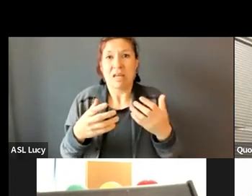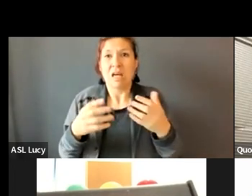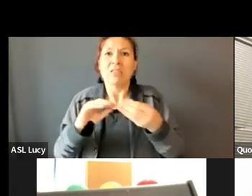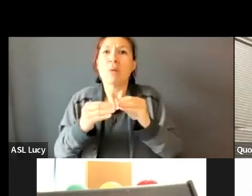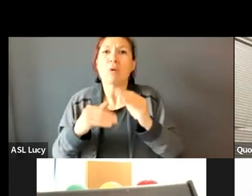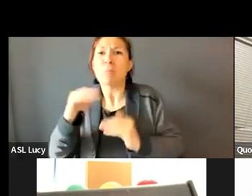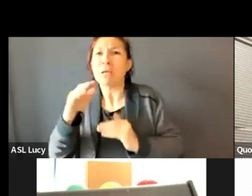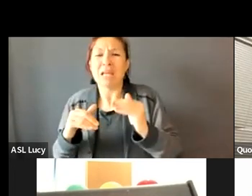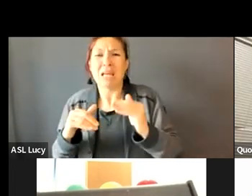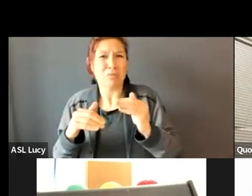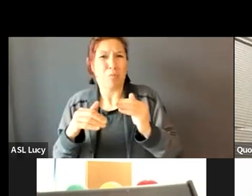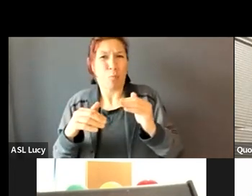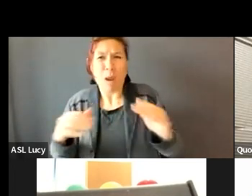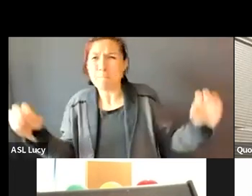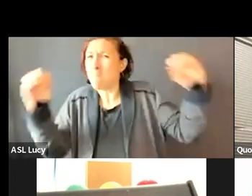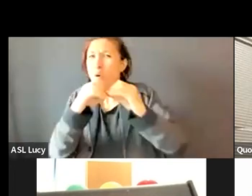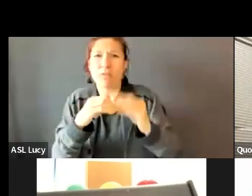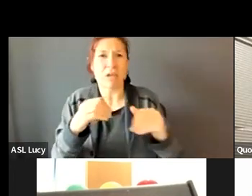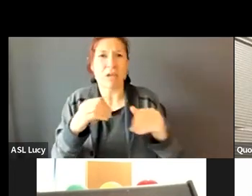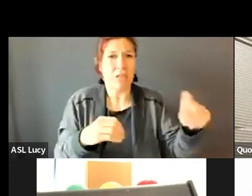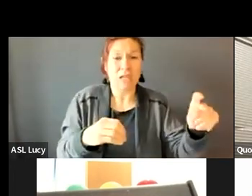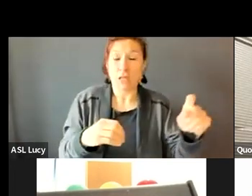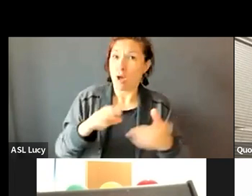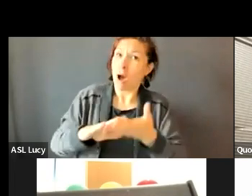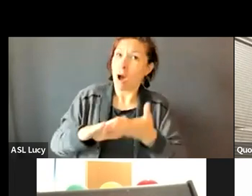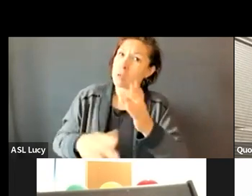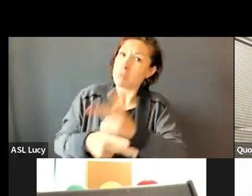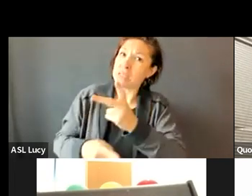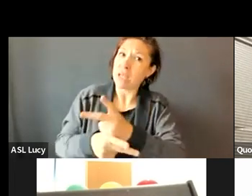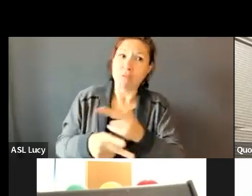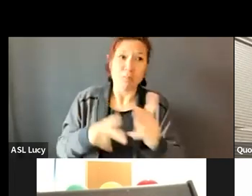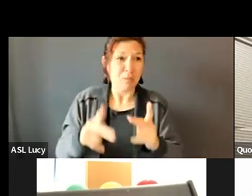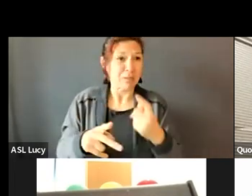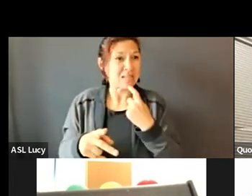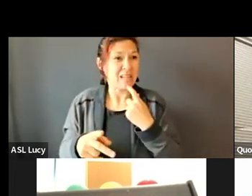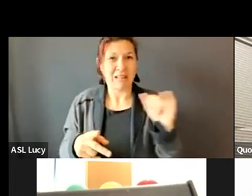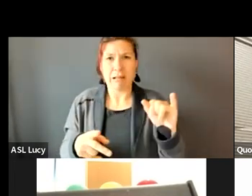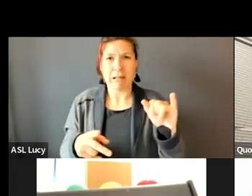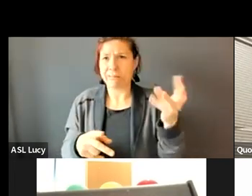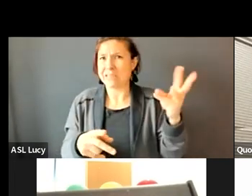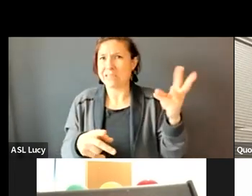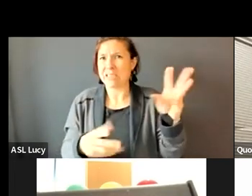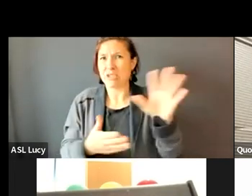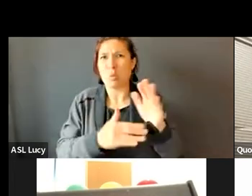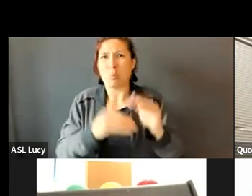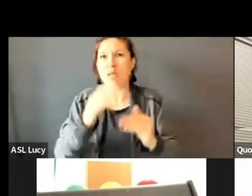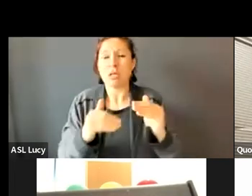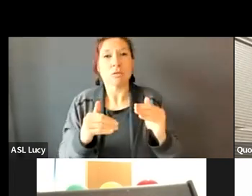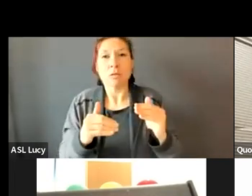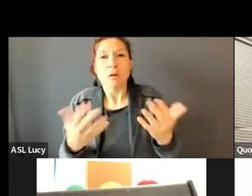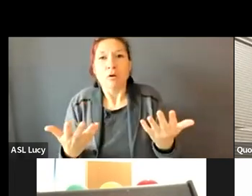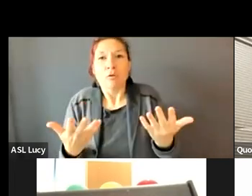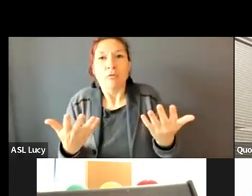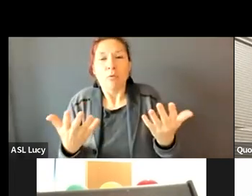need and it means we're operating and maintaining what some people are saying is 16 or more school buildings more